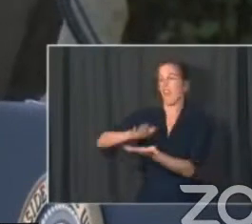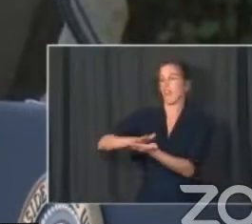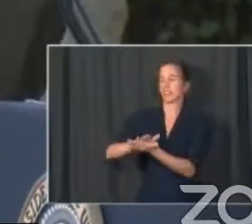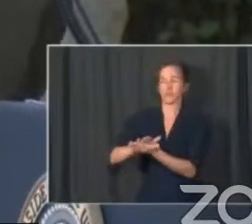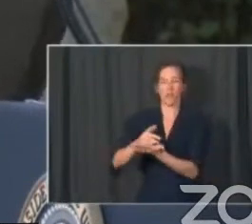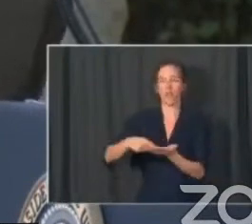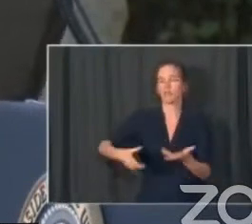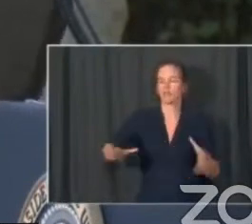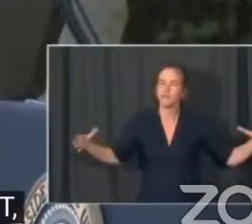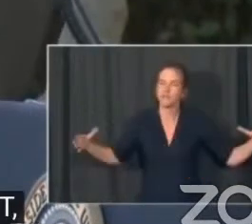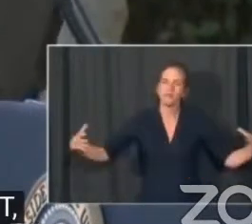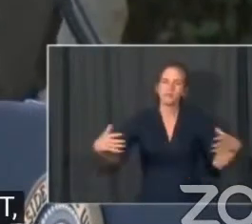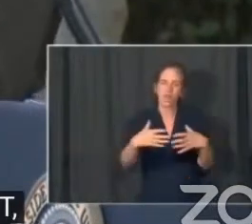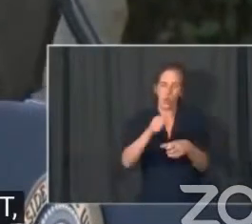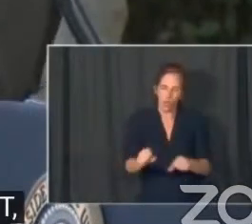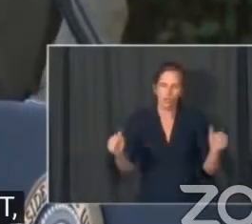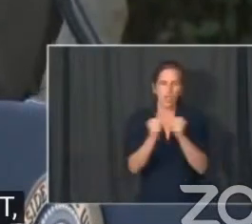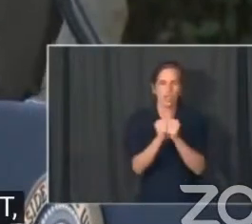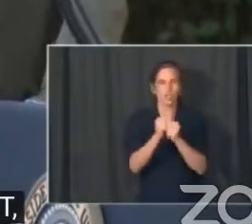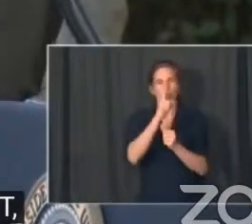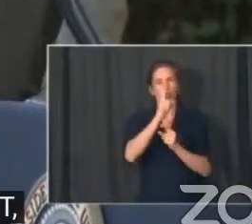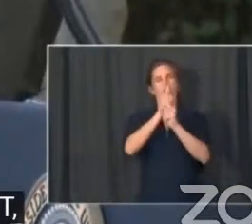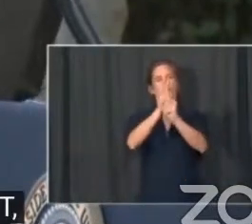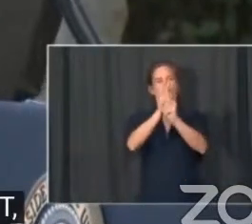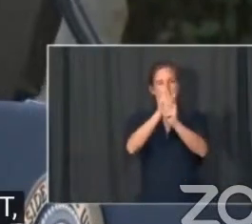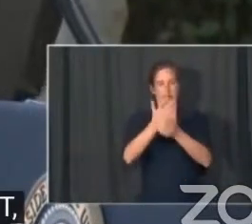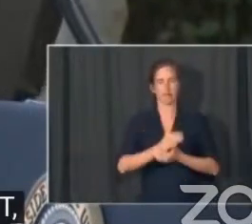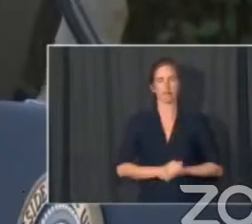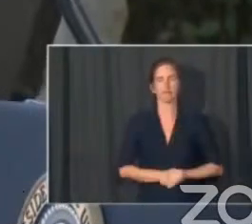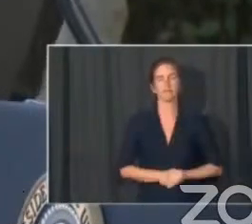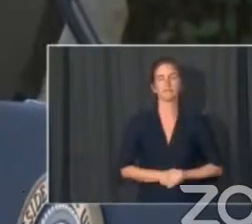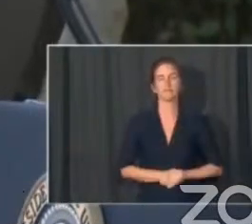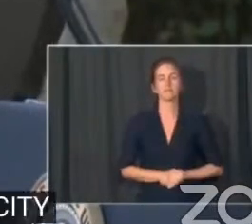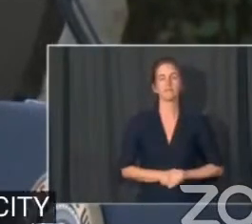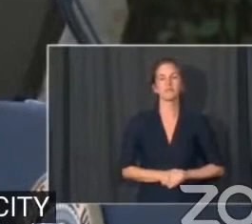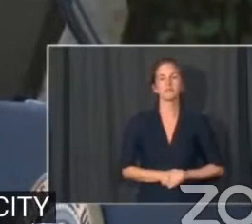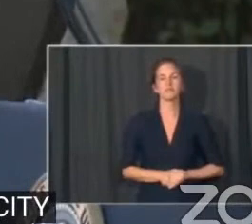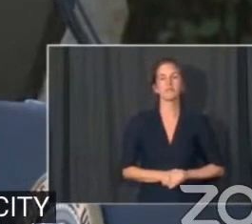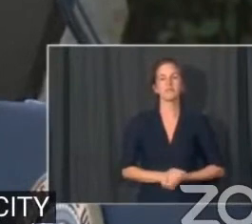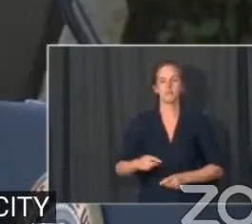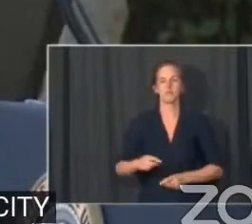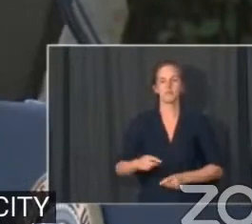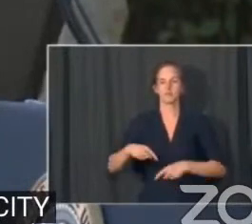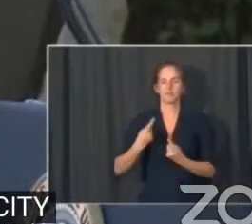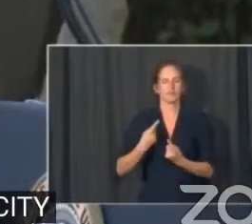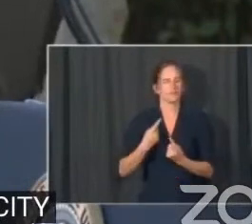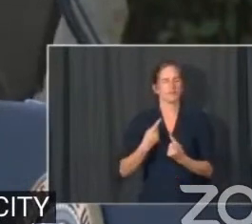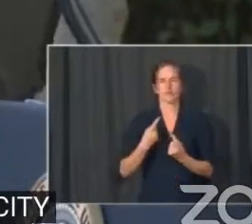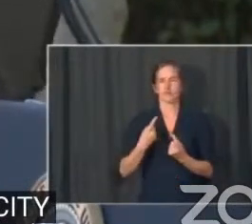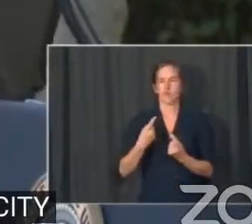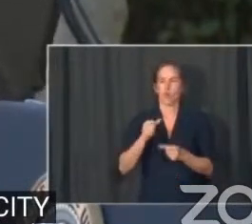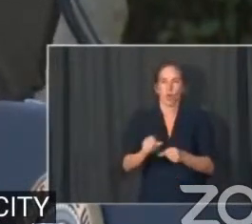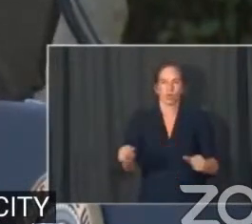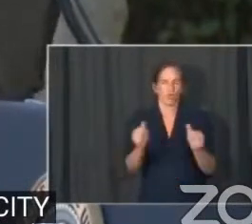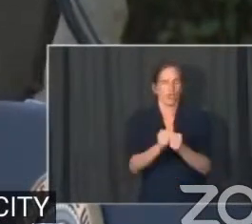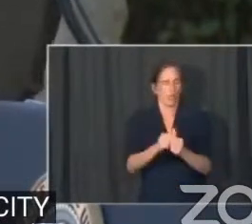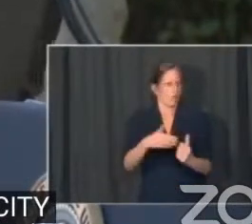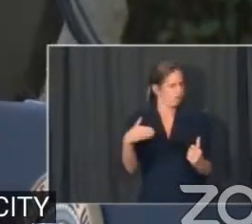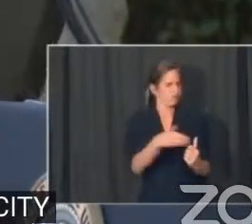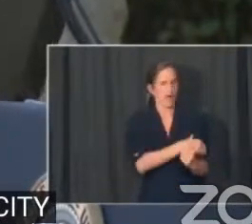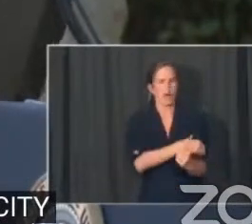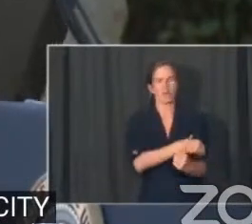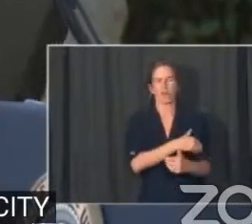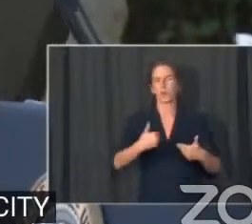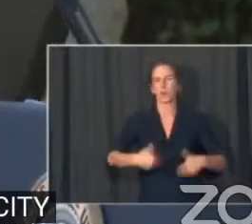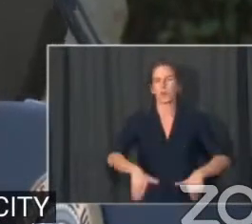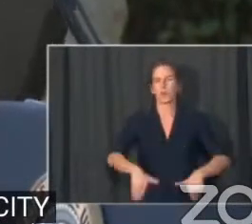and listo. capability to achieve our mission. el gobierno It has general, los been estados, powerful. We have han capitalized expandido la